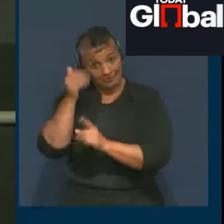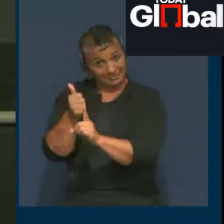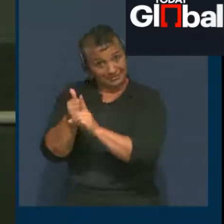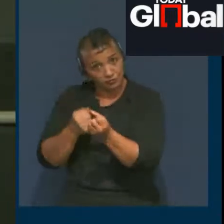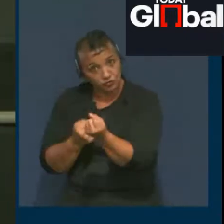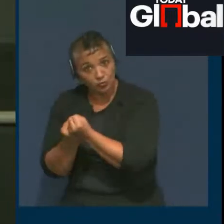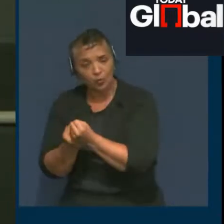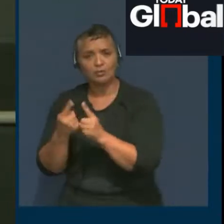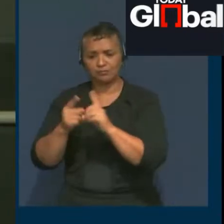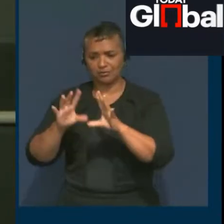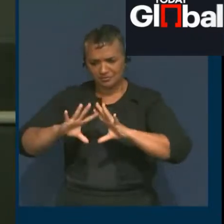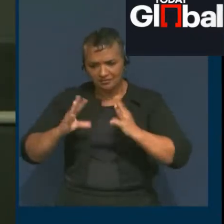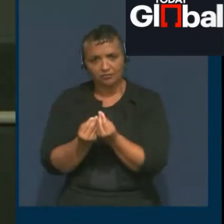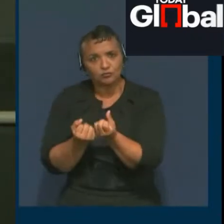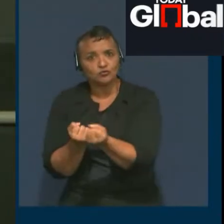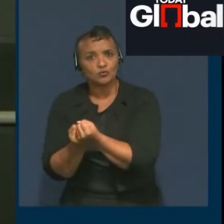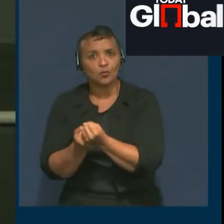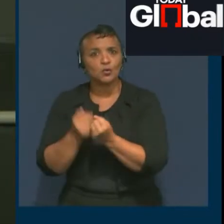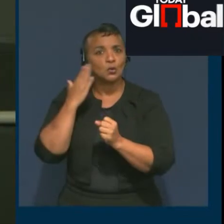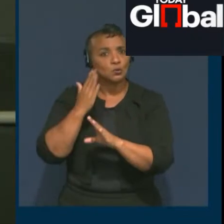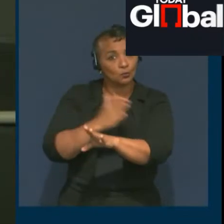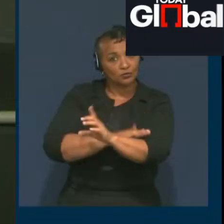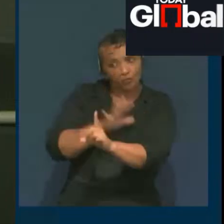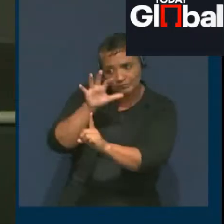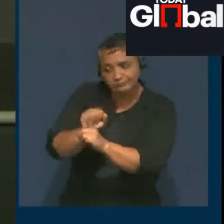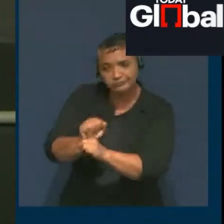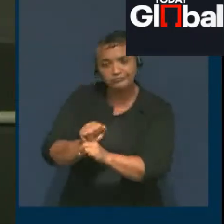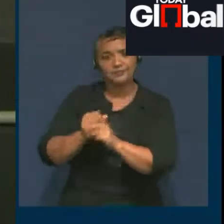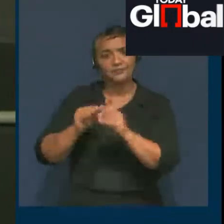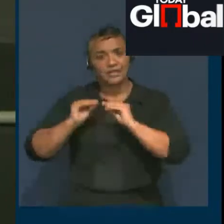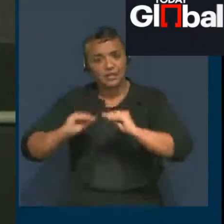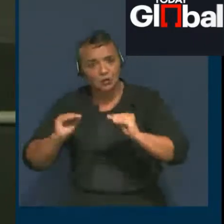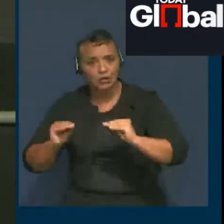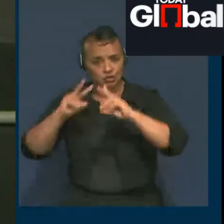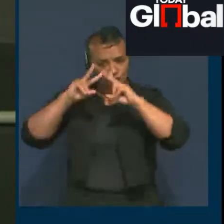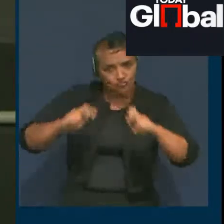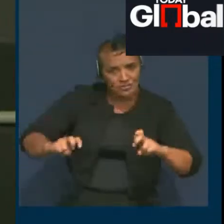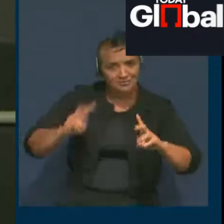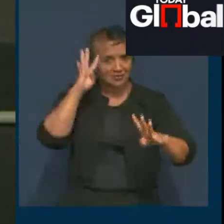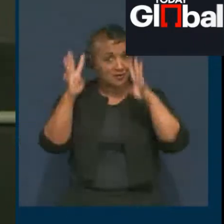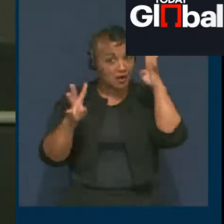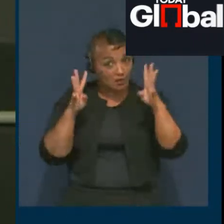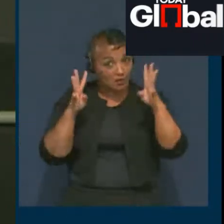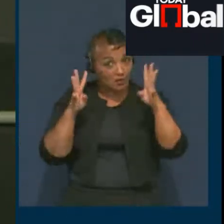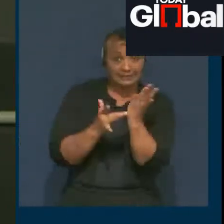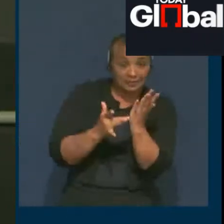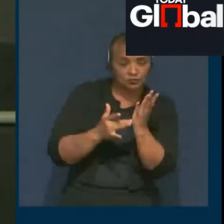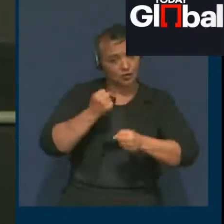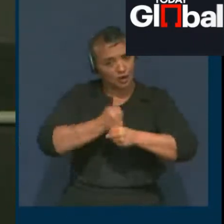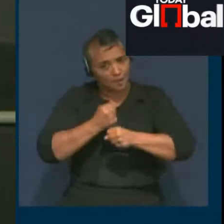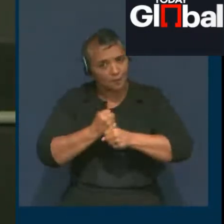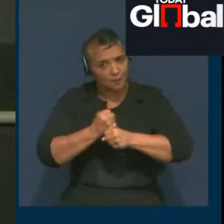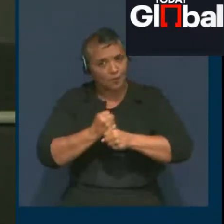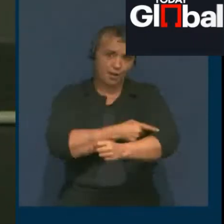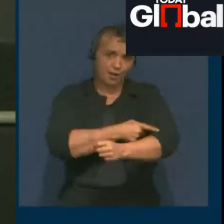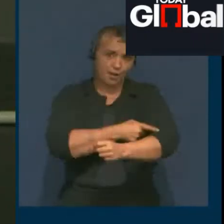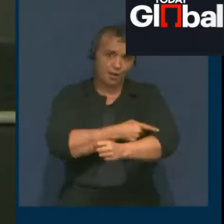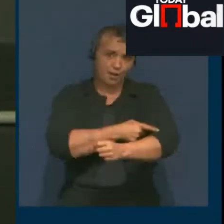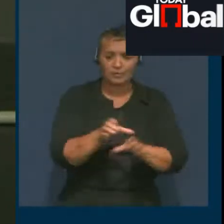diagnosis and early intervention, including education, research, innovation, and technology, employment and economic empowerment, and